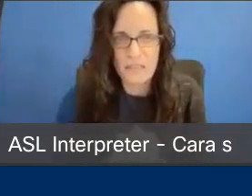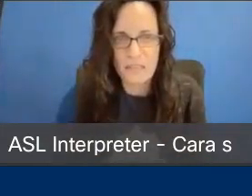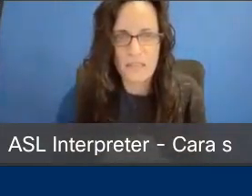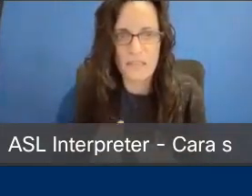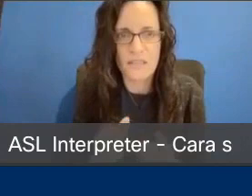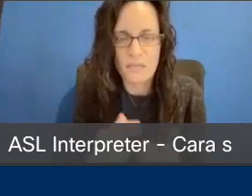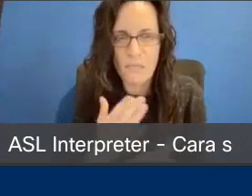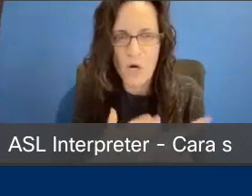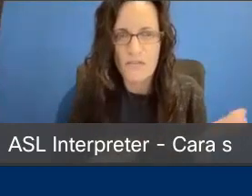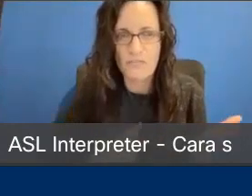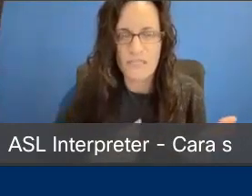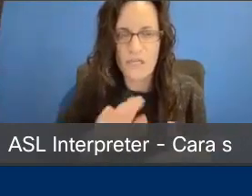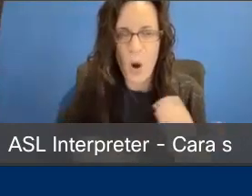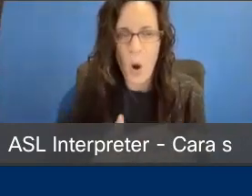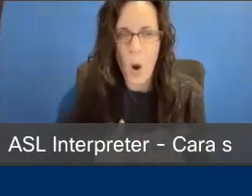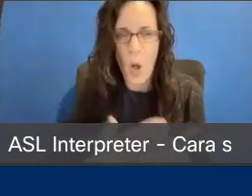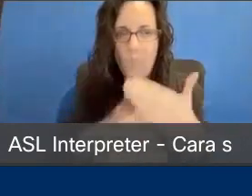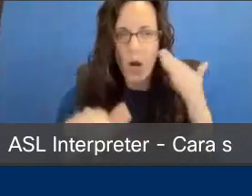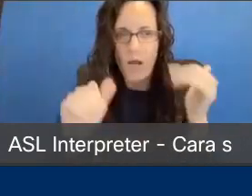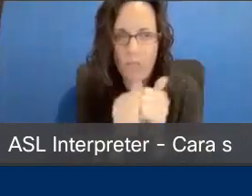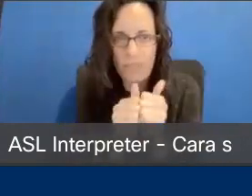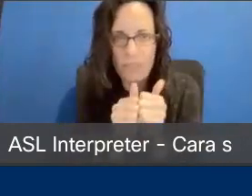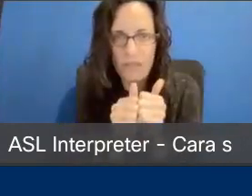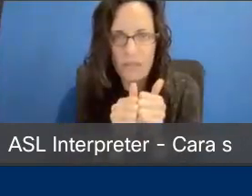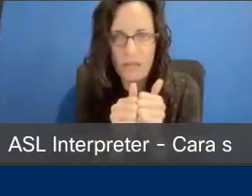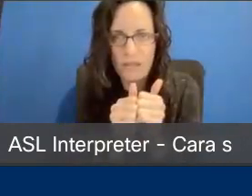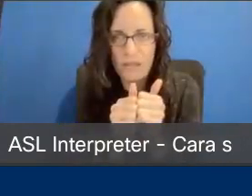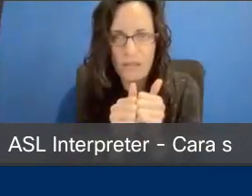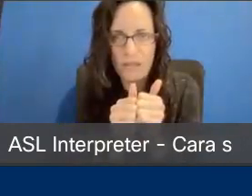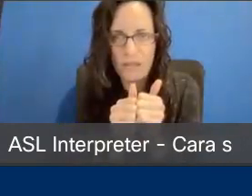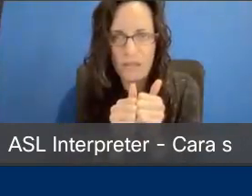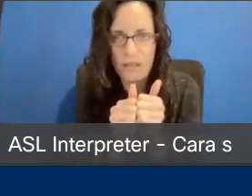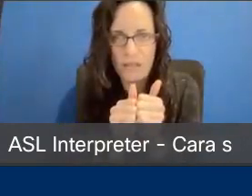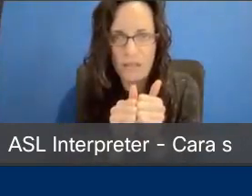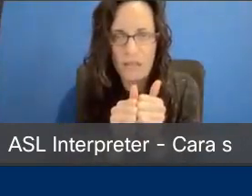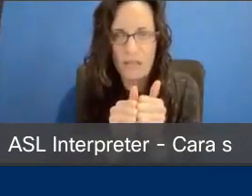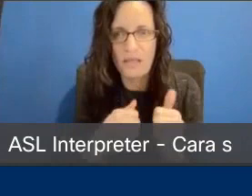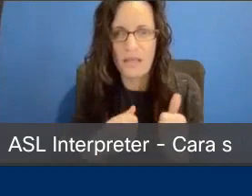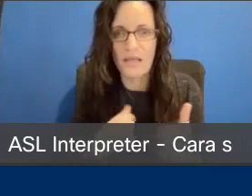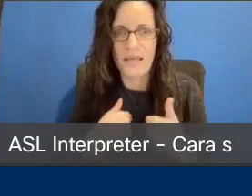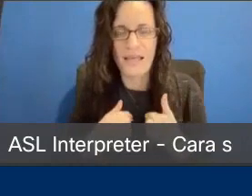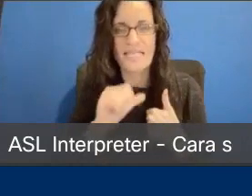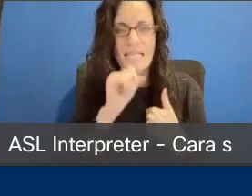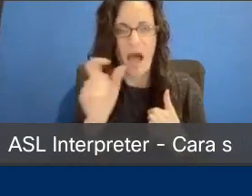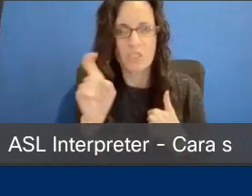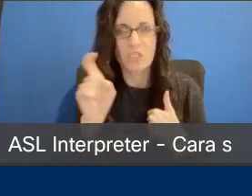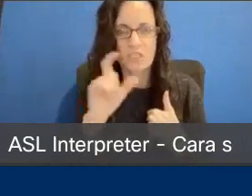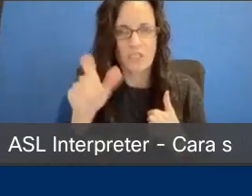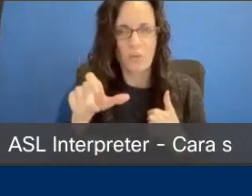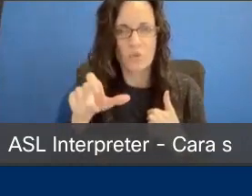with, that's just not right. I had that in me where I was not supposed to be like this, and knowing